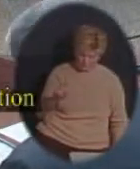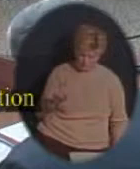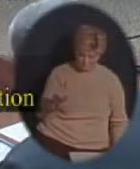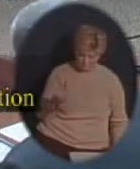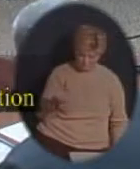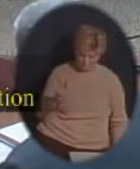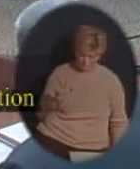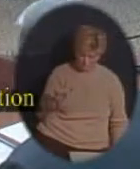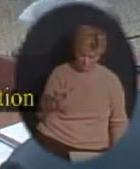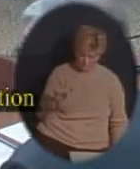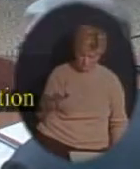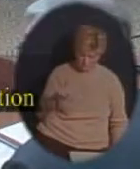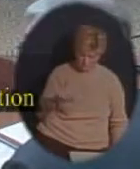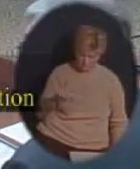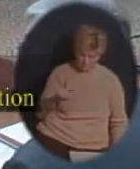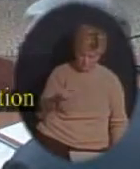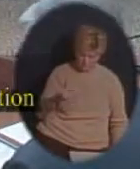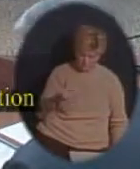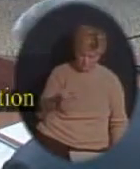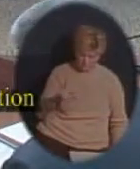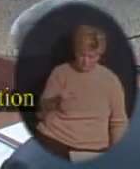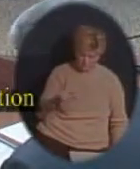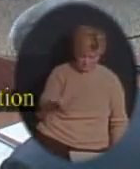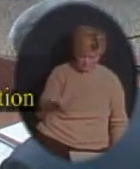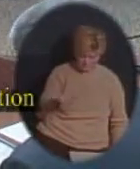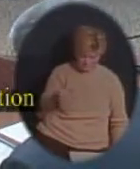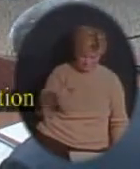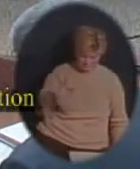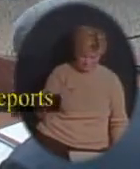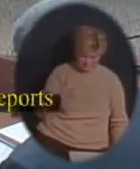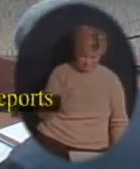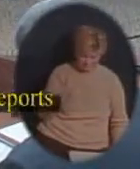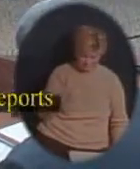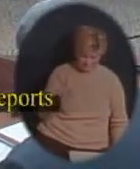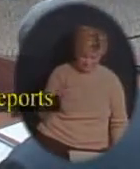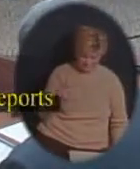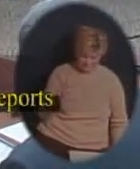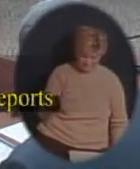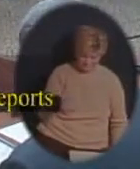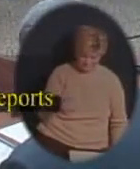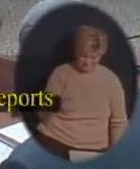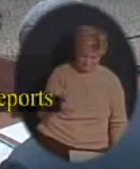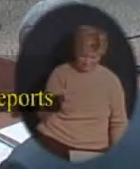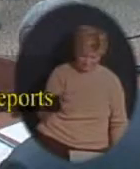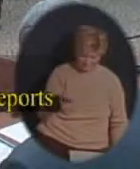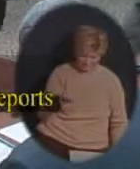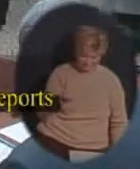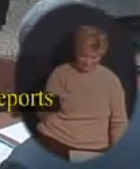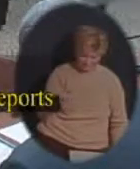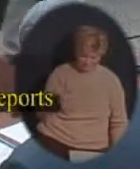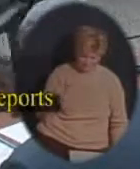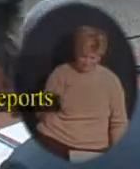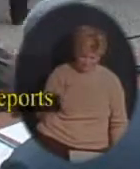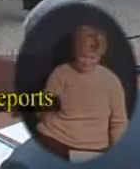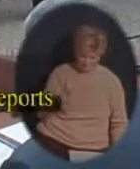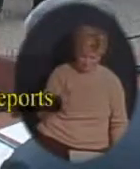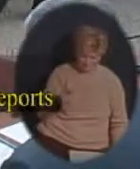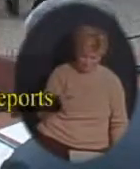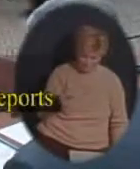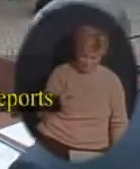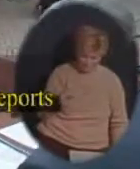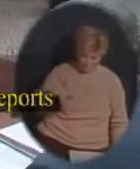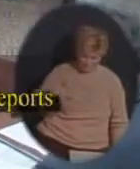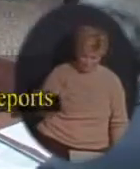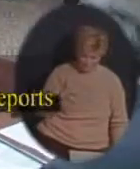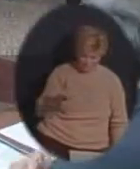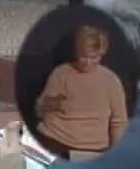And I'm sorry, I forgot to ask Dr. Bob Hull, who ran the Citizens Education Academy, to come forward. Let's